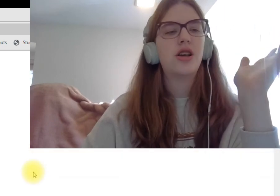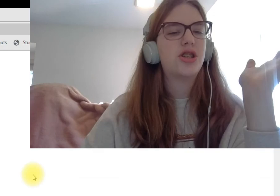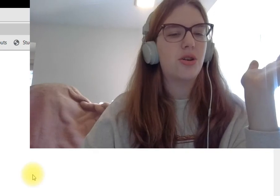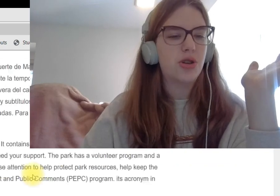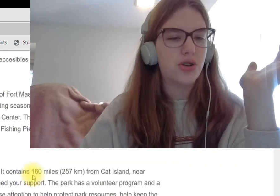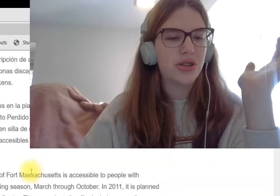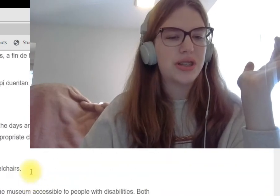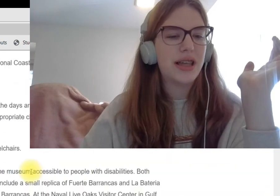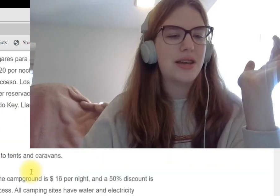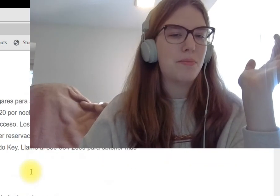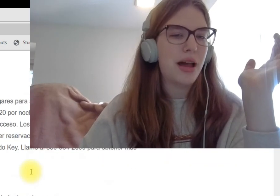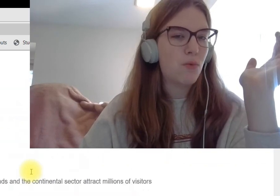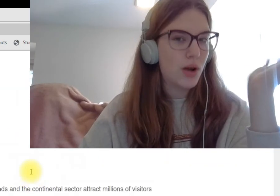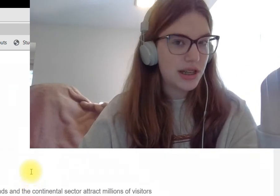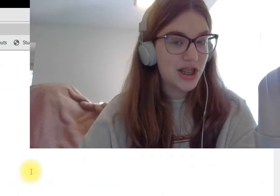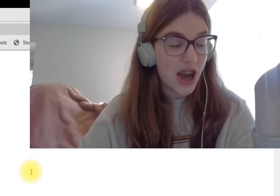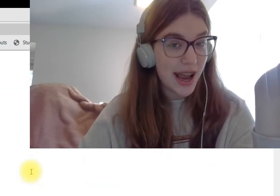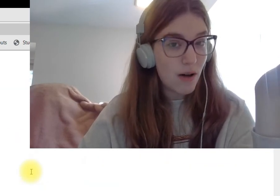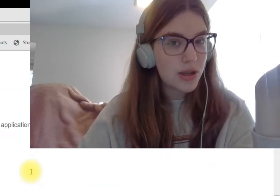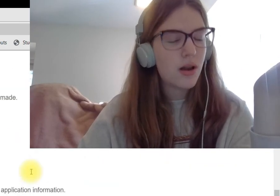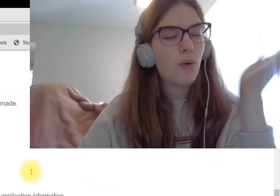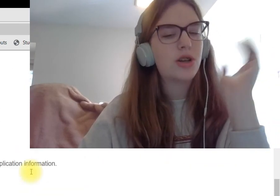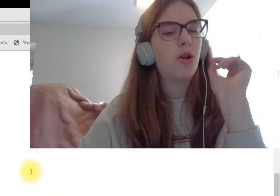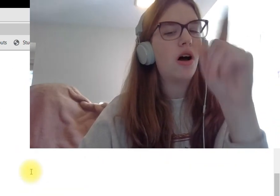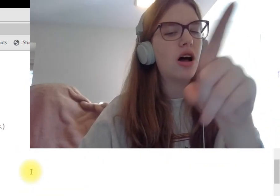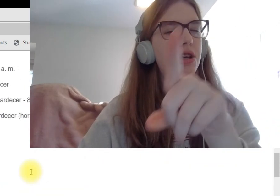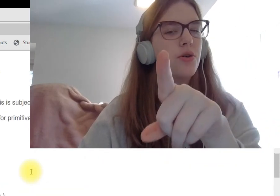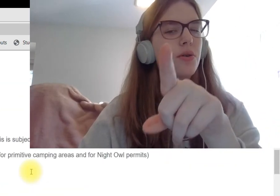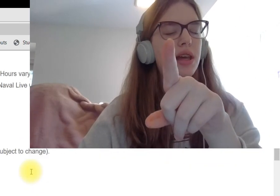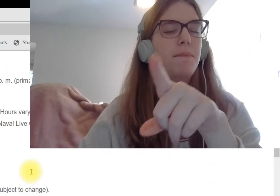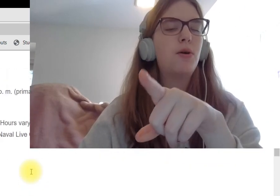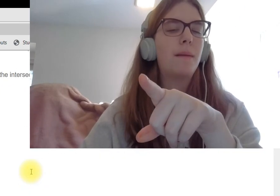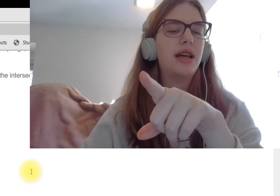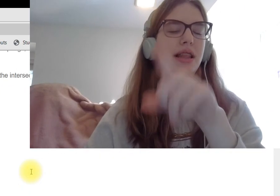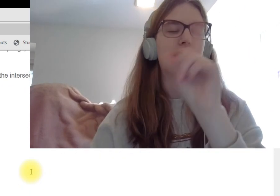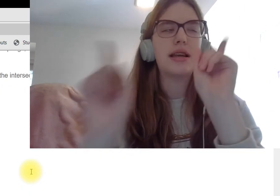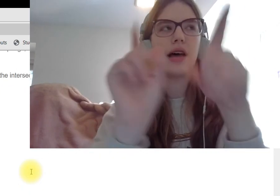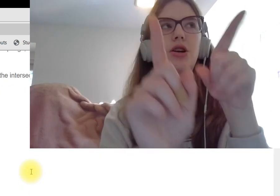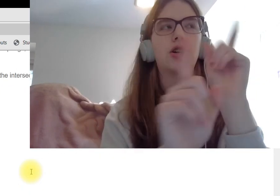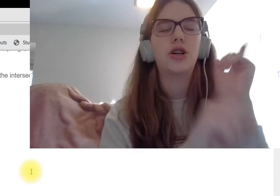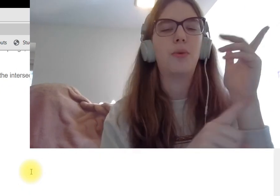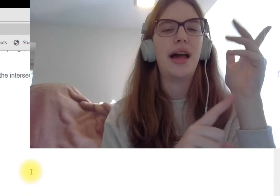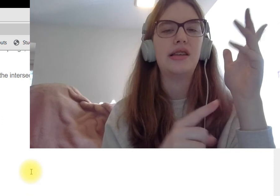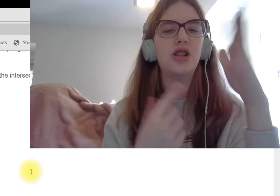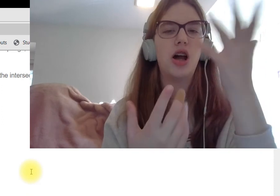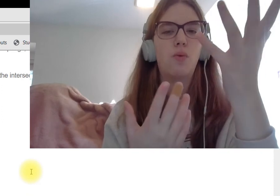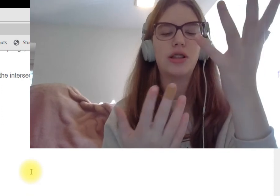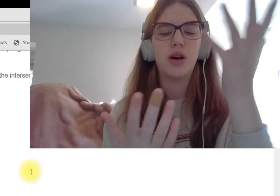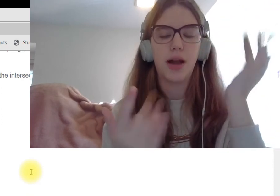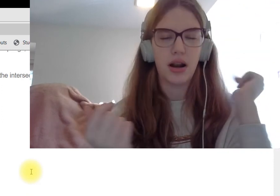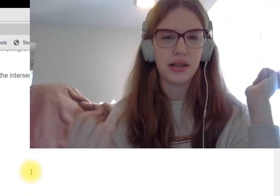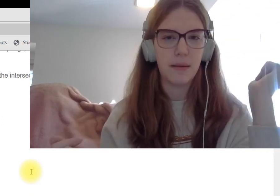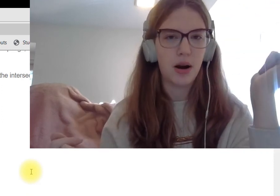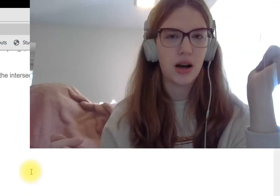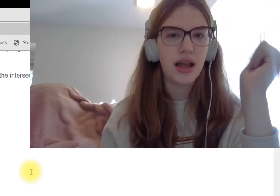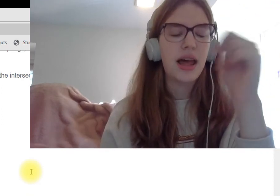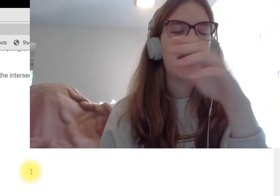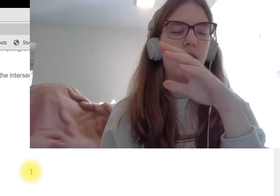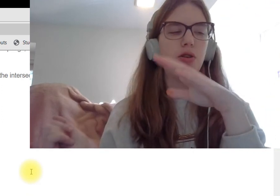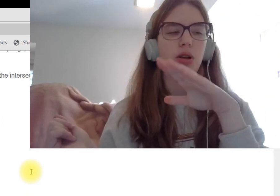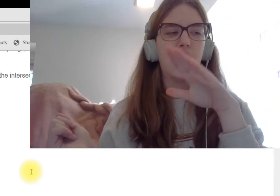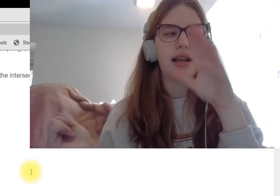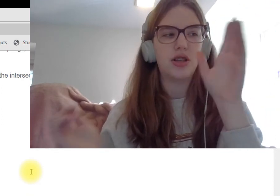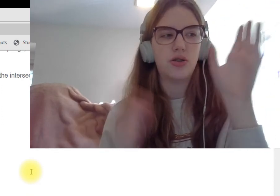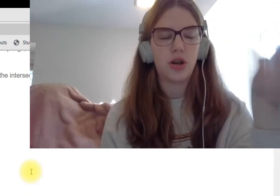parks socials that you might want to check out, which will also keep you updated. That's another good way to know what's going on inside a park.